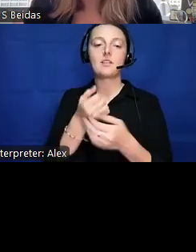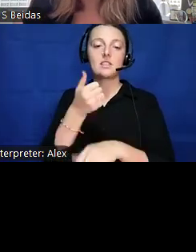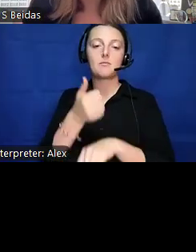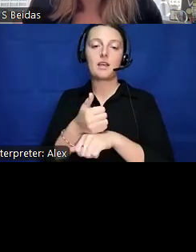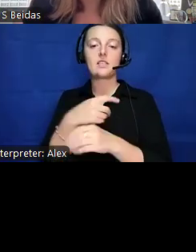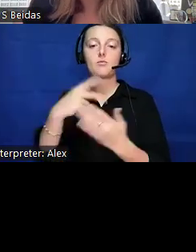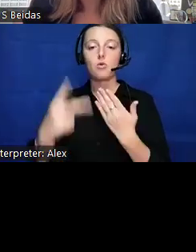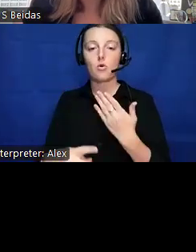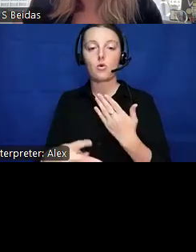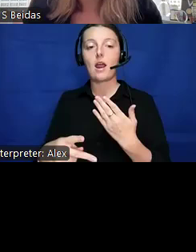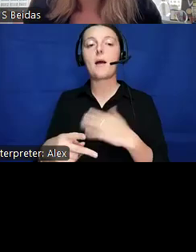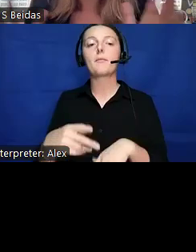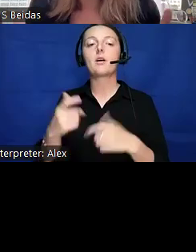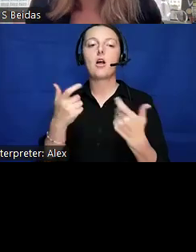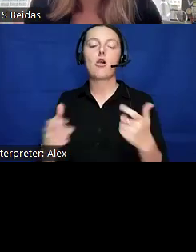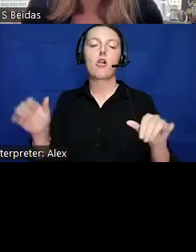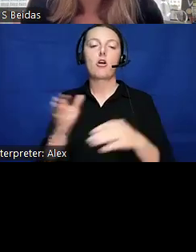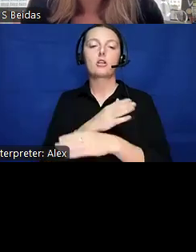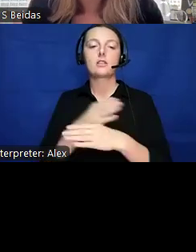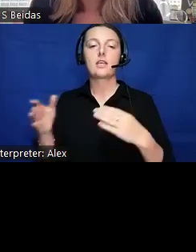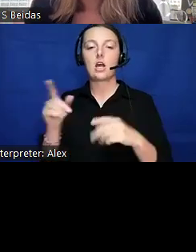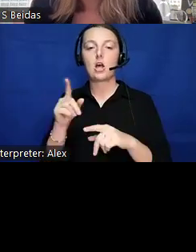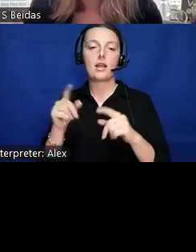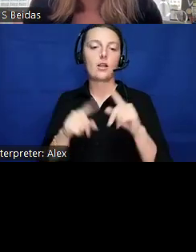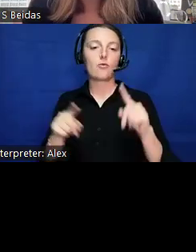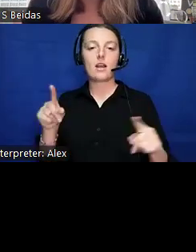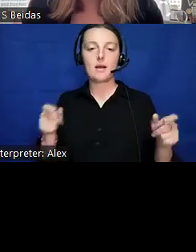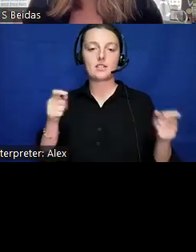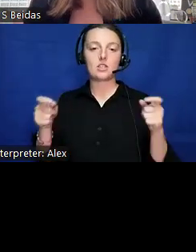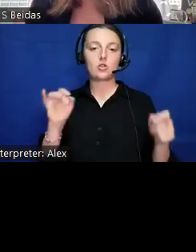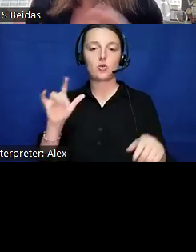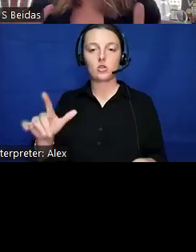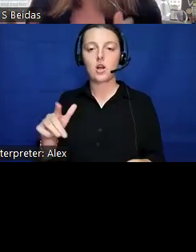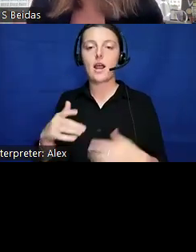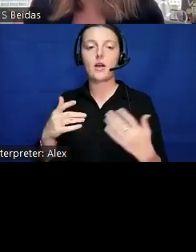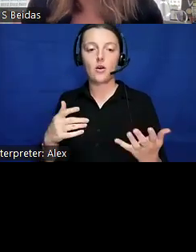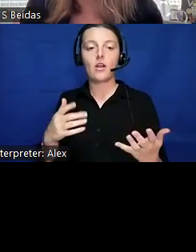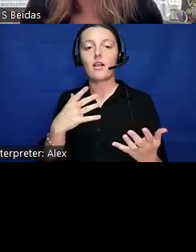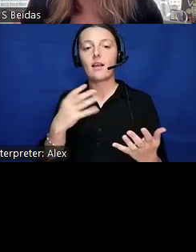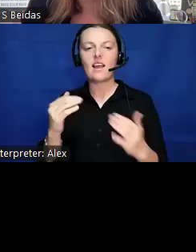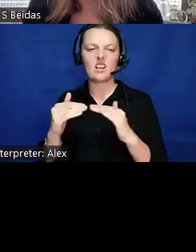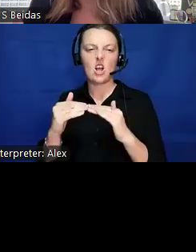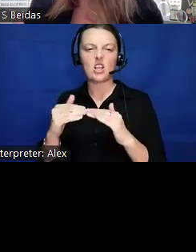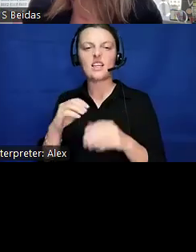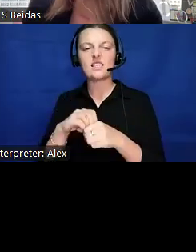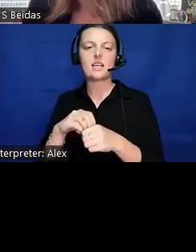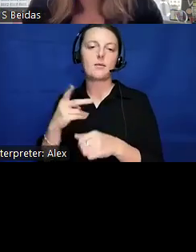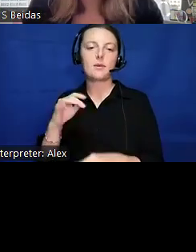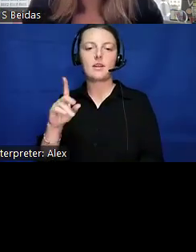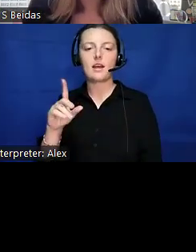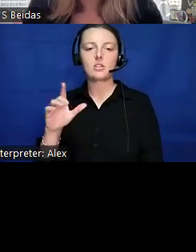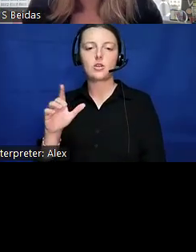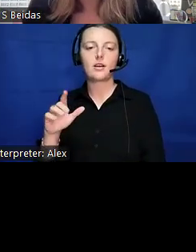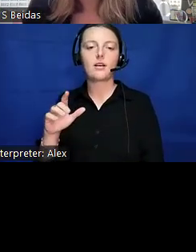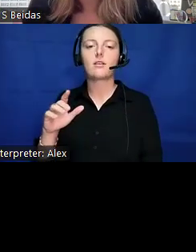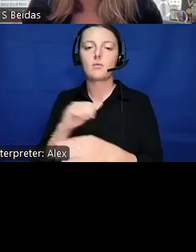randomized control trial by Dr. Sherry Barkin and colleagues in pediatric practices around the country. We ended up adapting that program, and I'm not